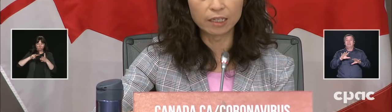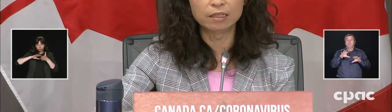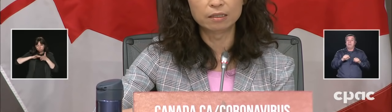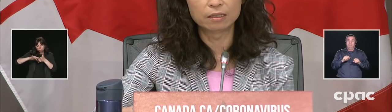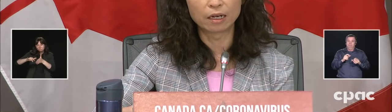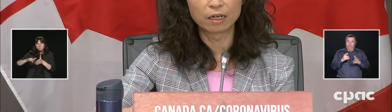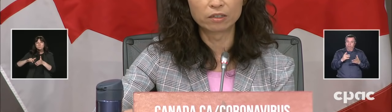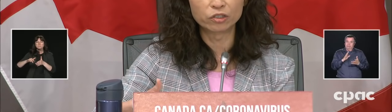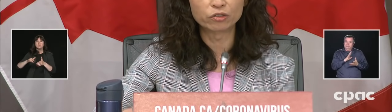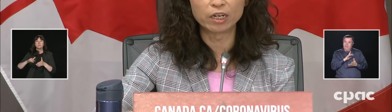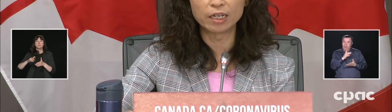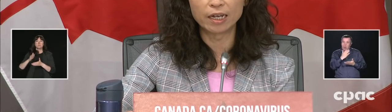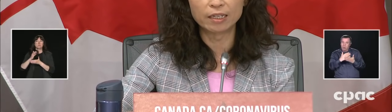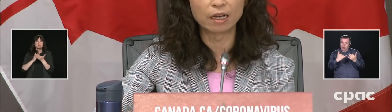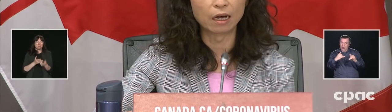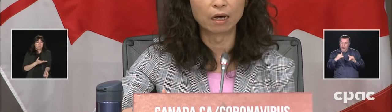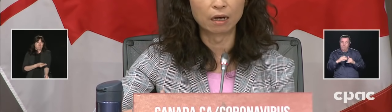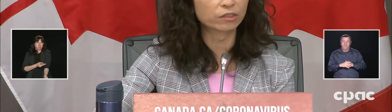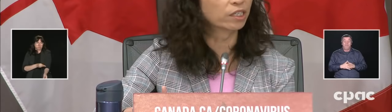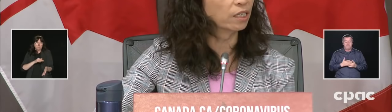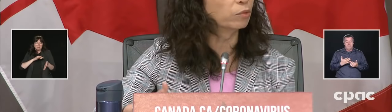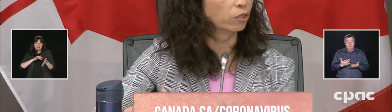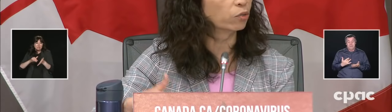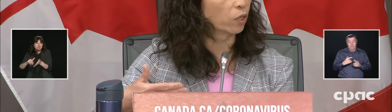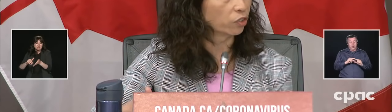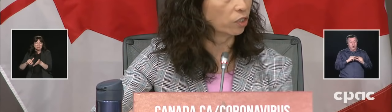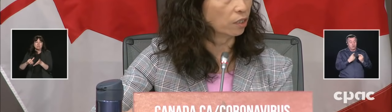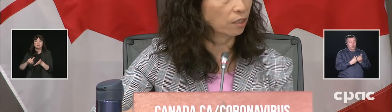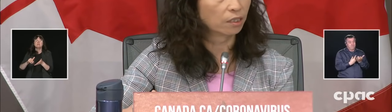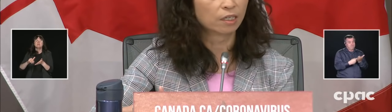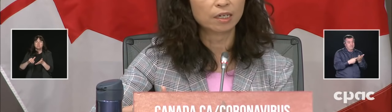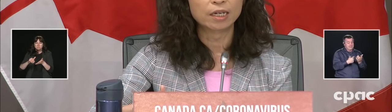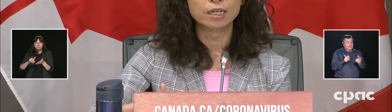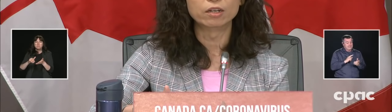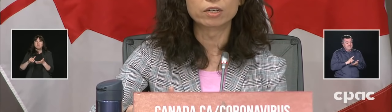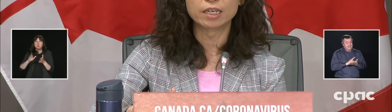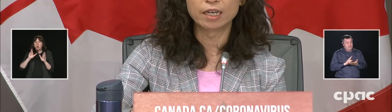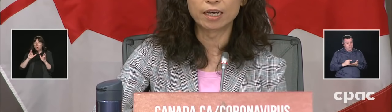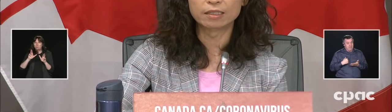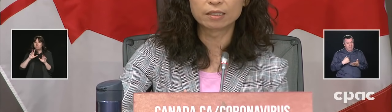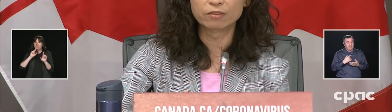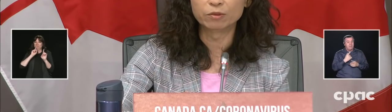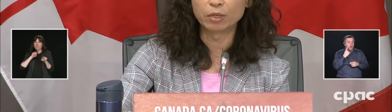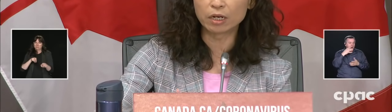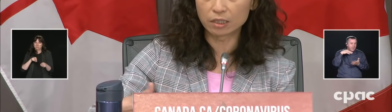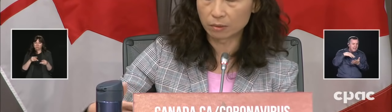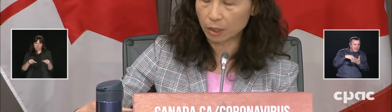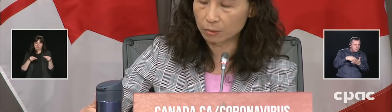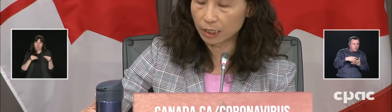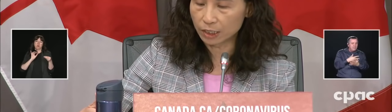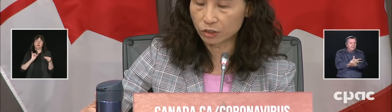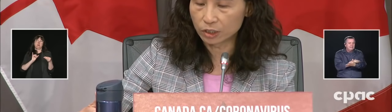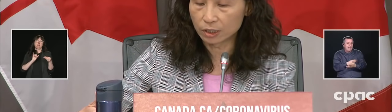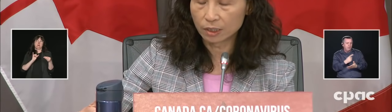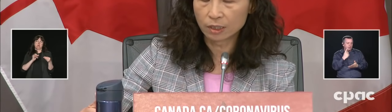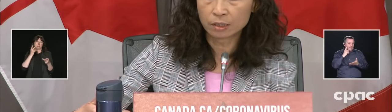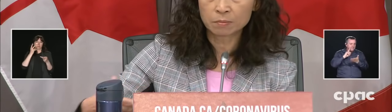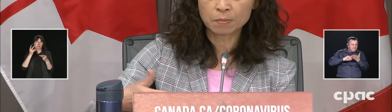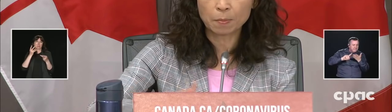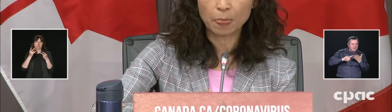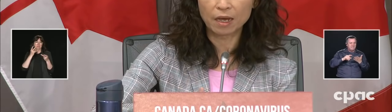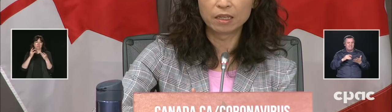serological studies are going to try and answer some of those questions in looking at different parts of the